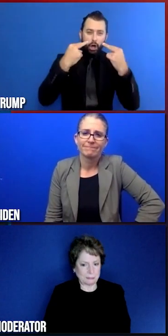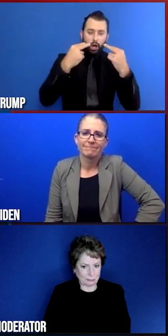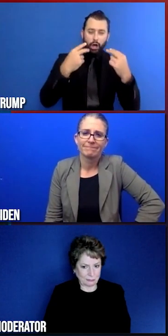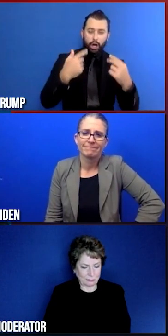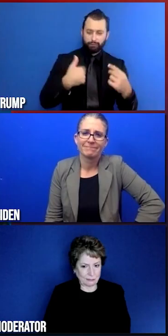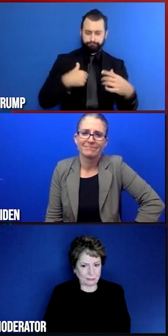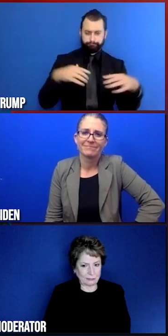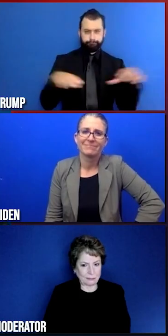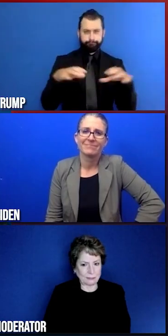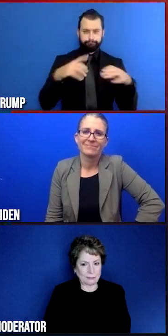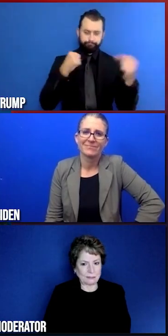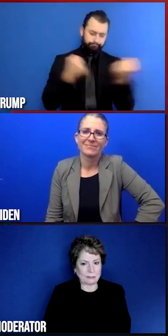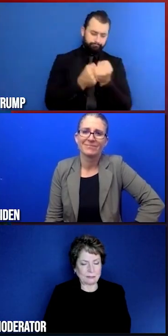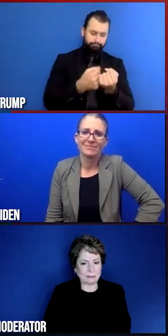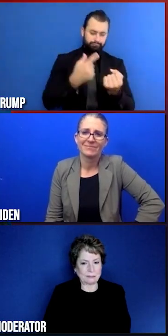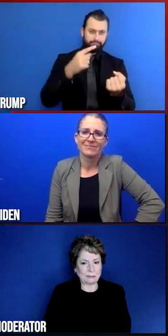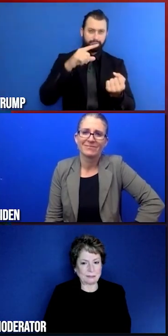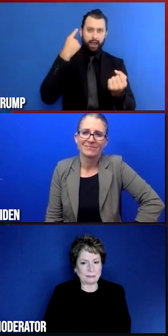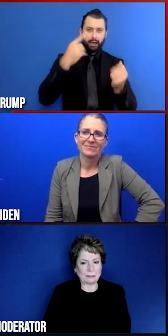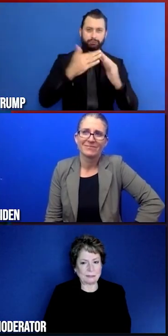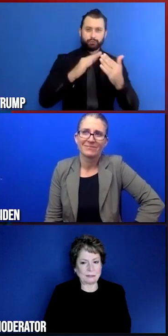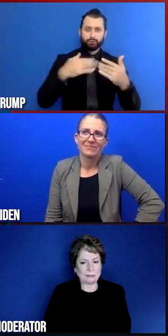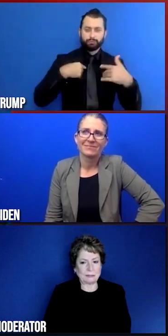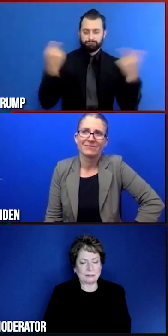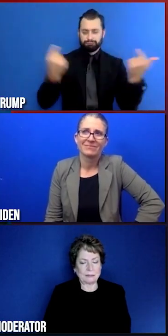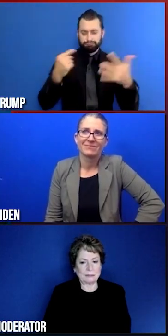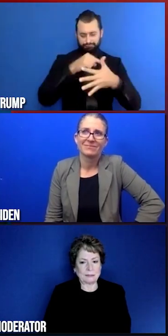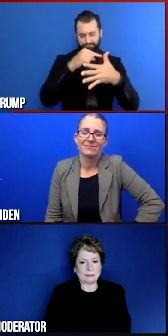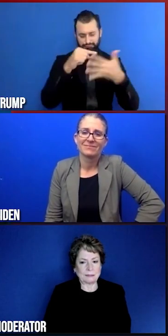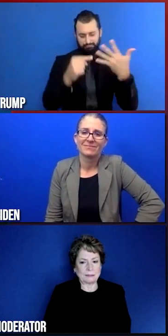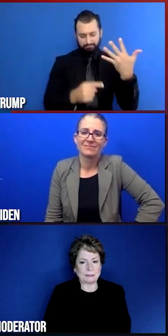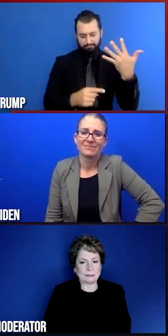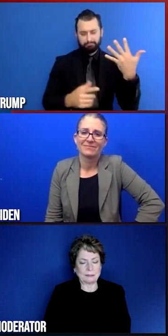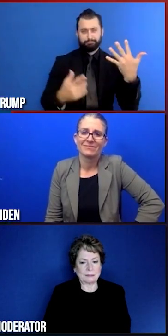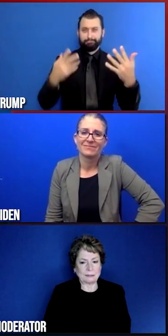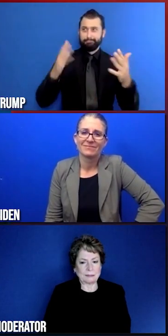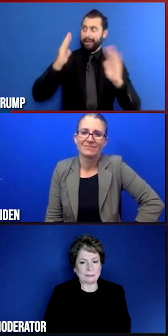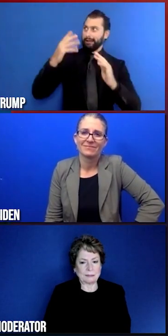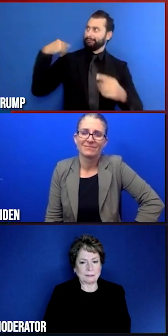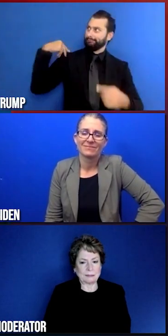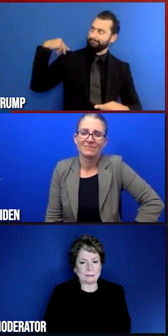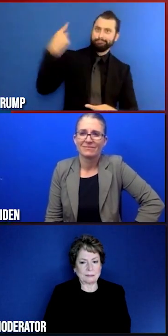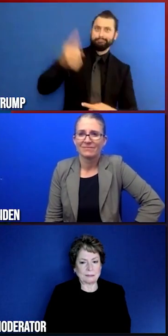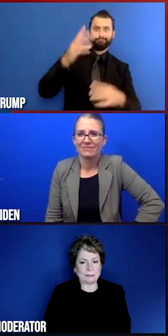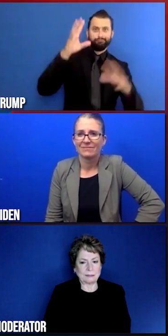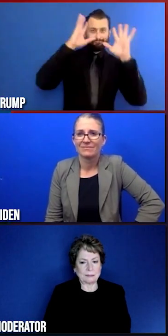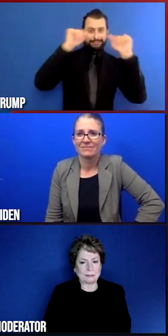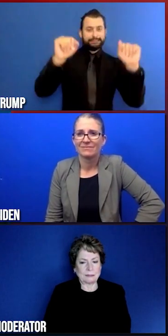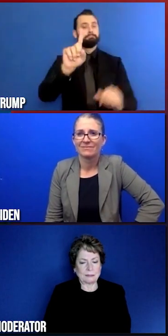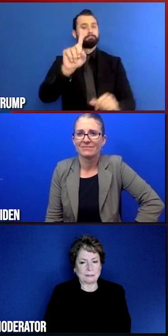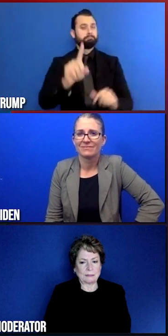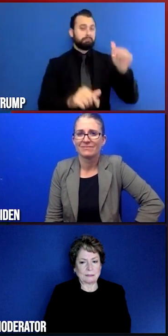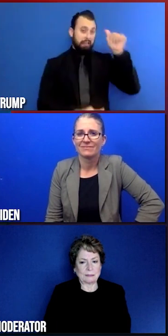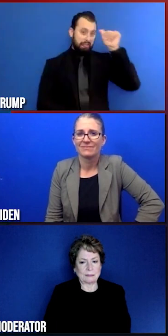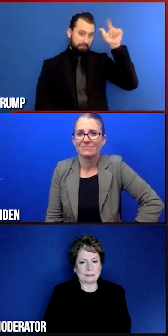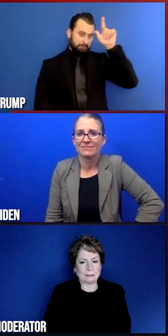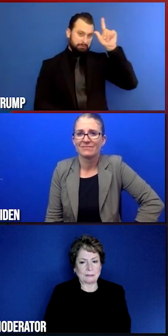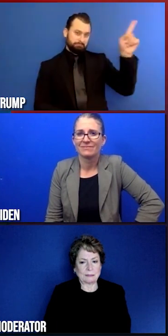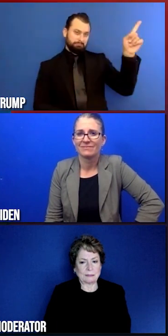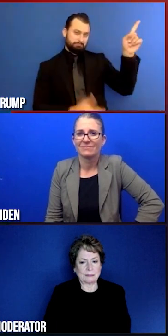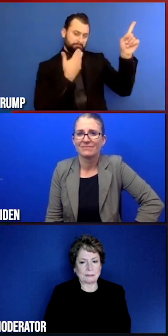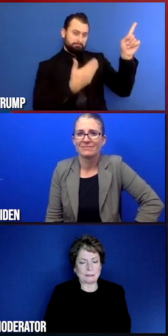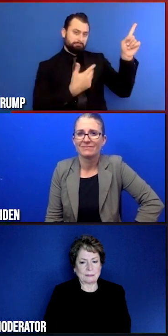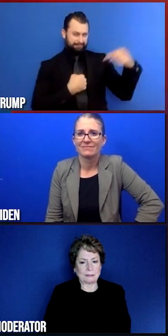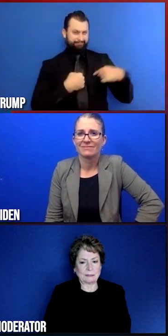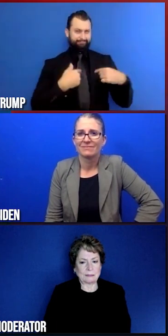has done what I've done. Criminal justice reform, Obama and Joe didn't do it. I don't even think